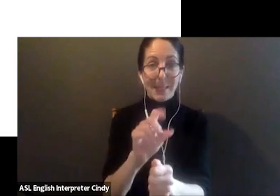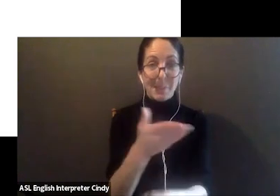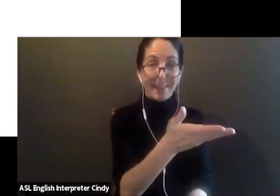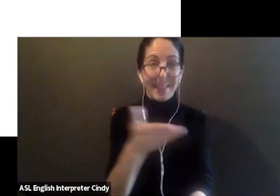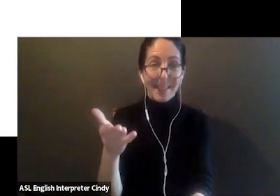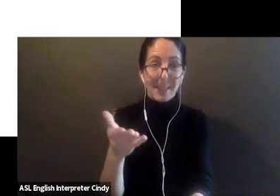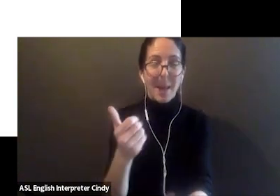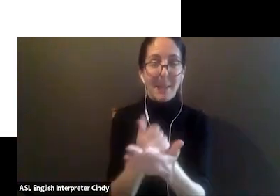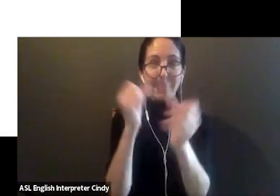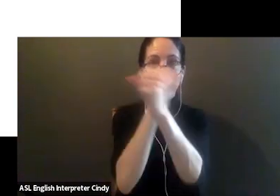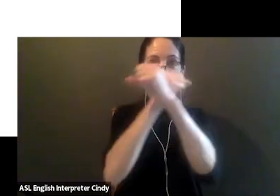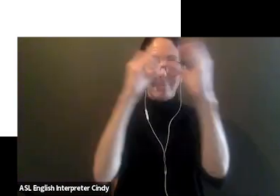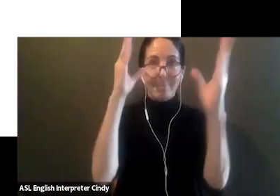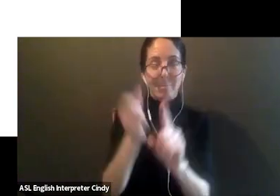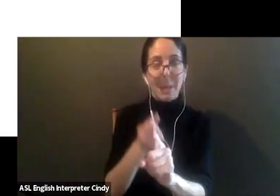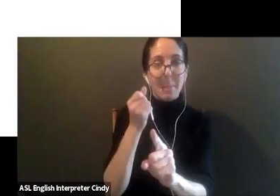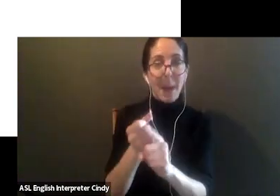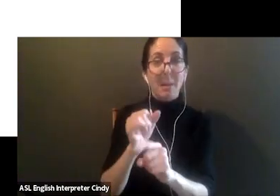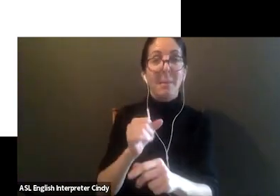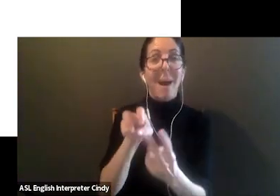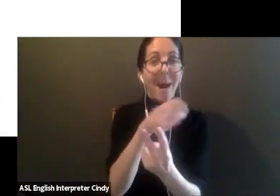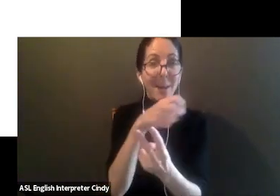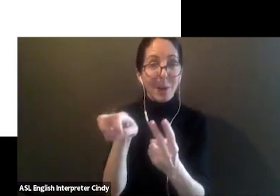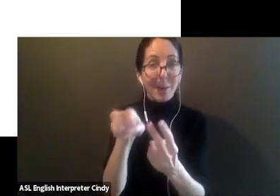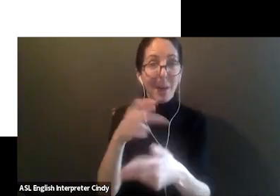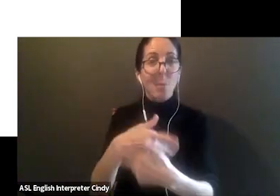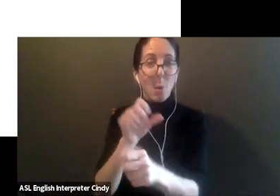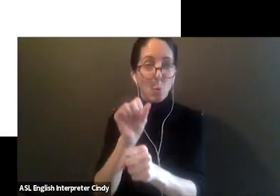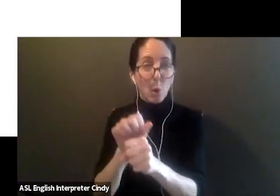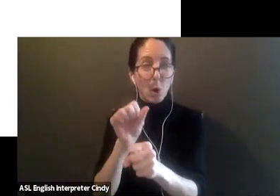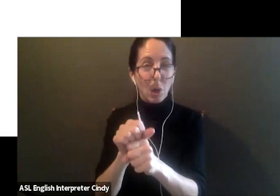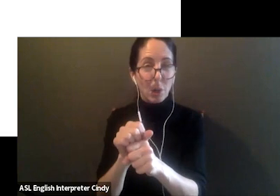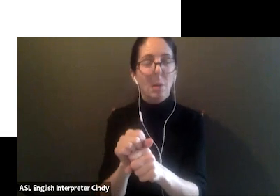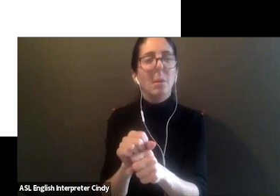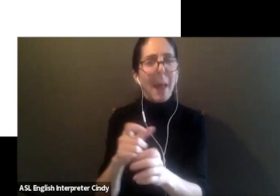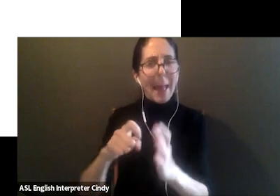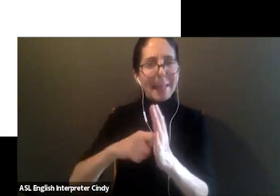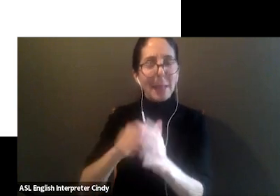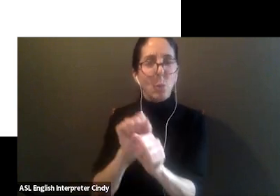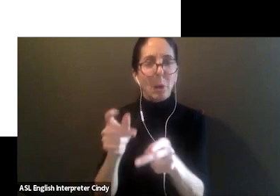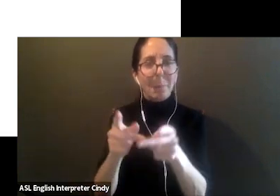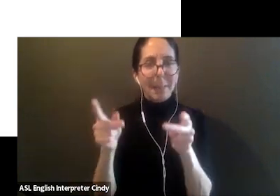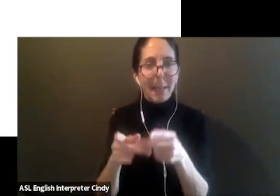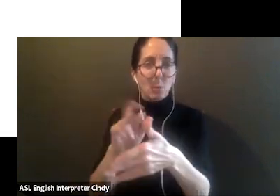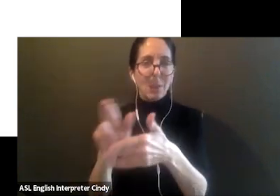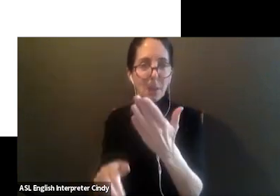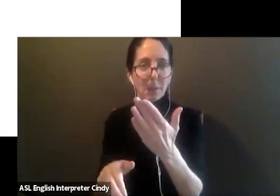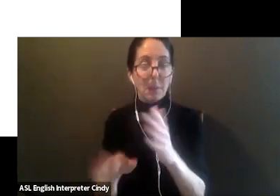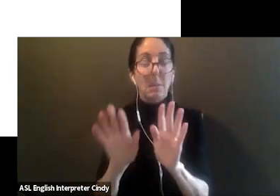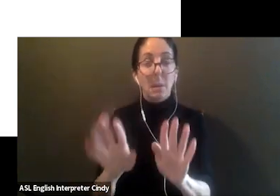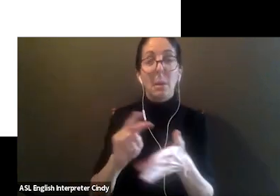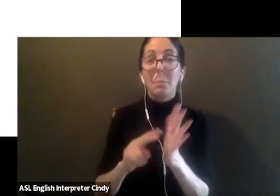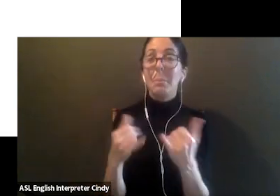understand the impact of remote and hybrid work arrangements on key workplace outcomes. So we are in the stage